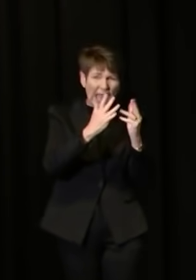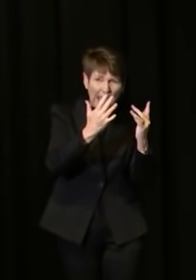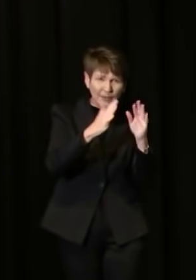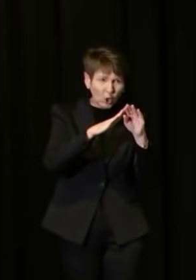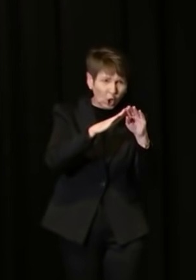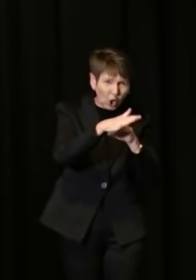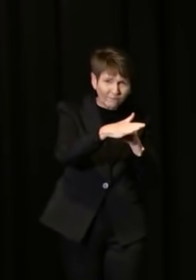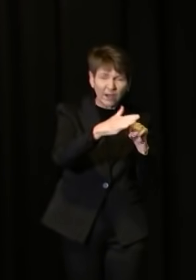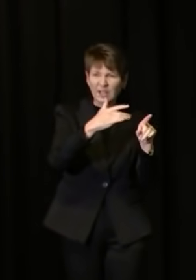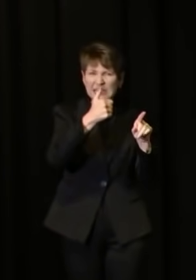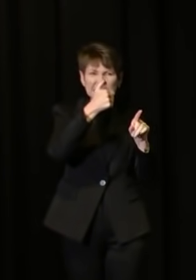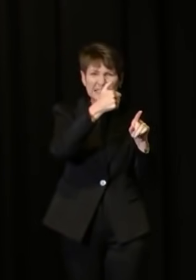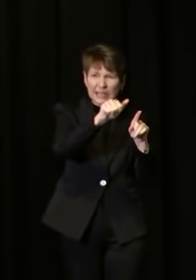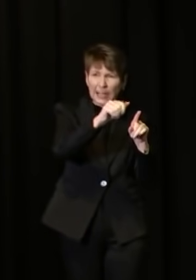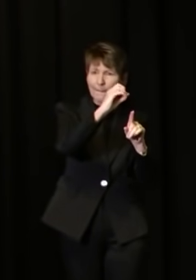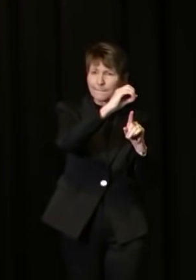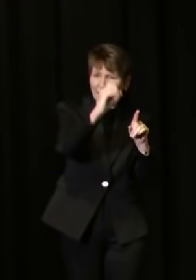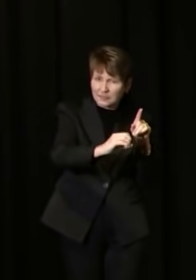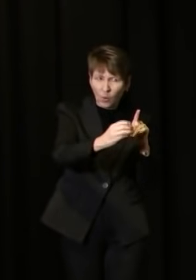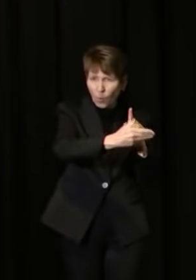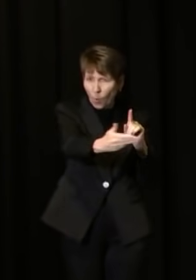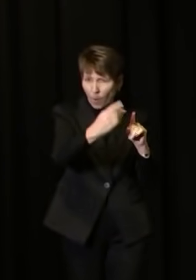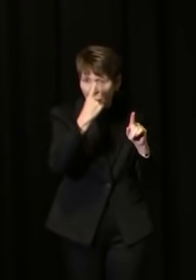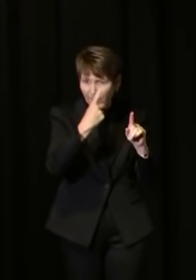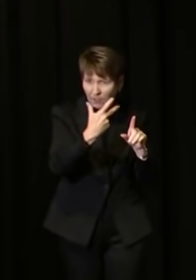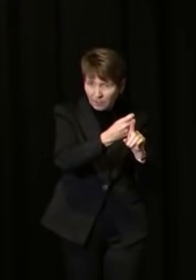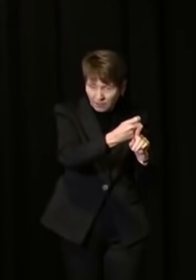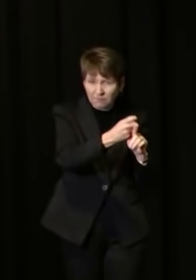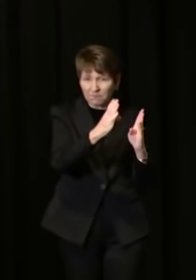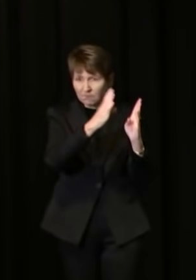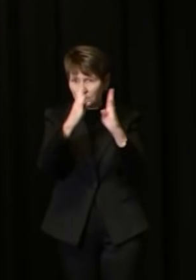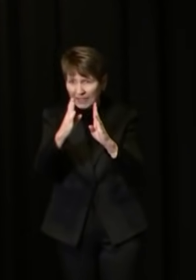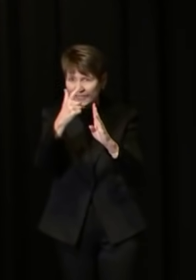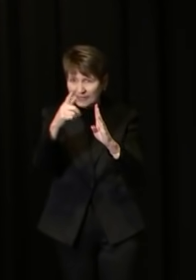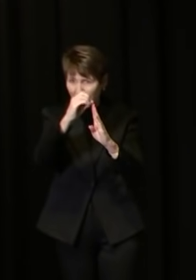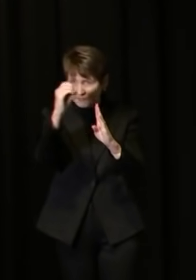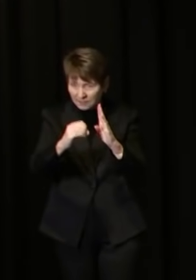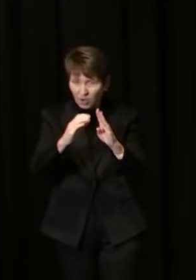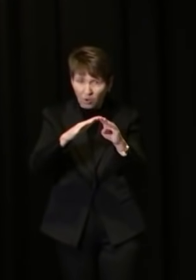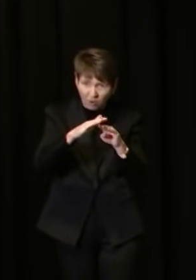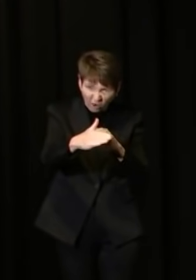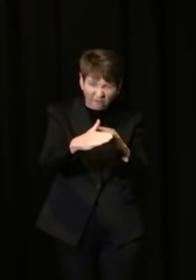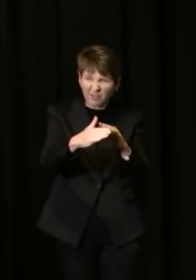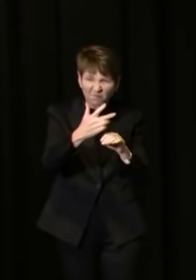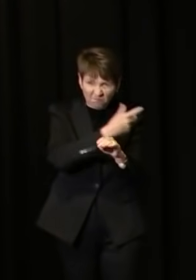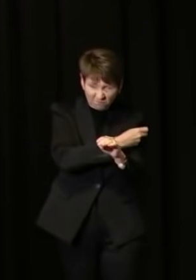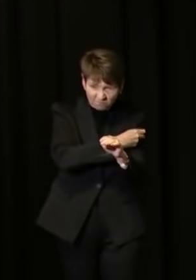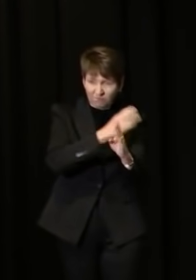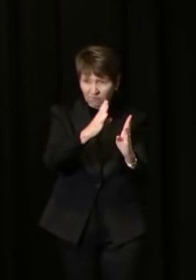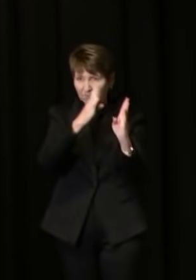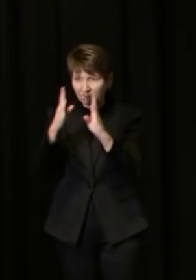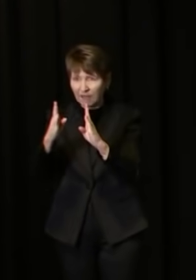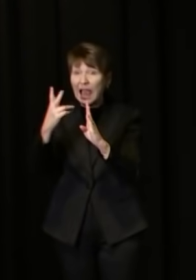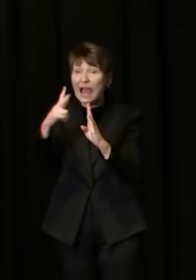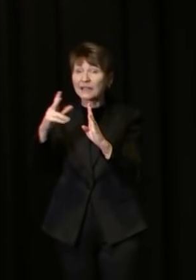achieved on all the projections that we've got by this Friday, the 29th of October. And as a result